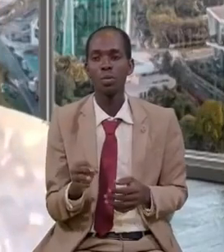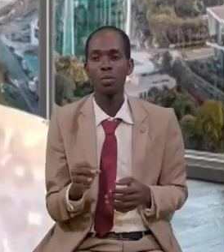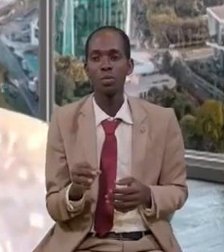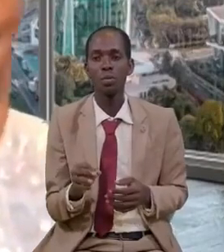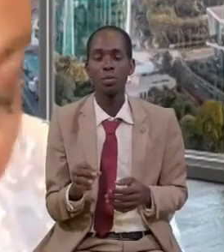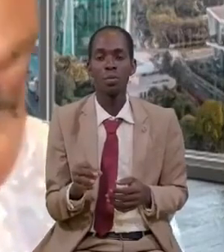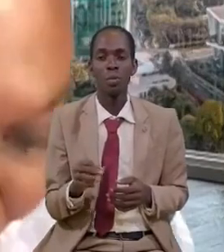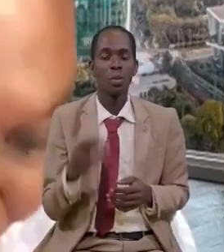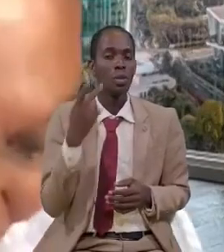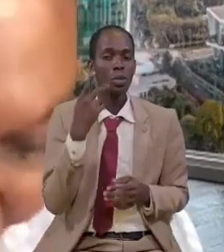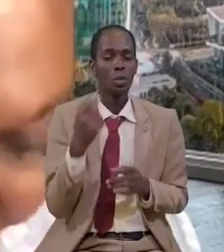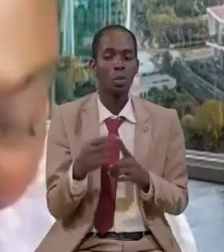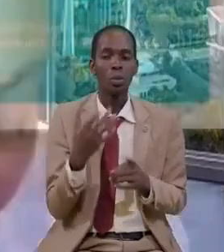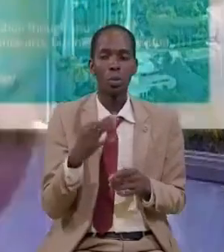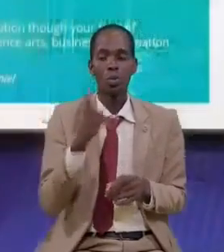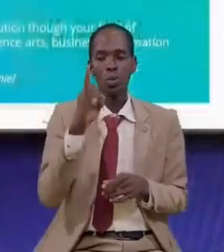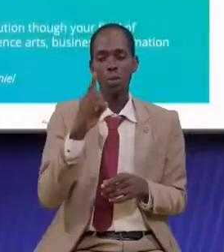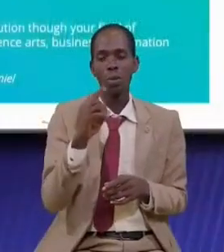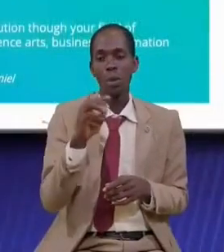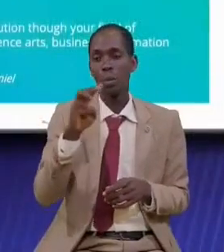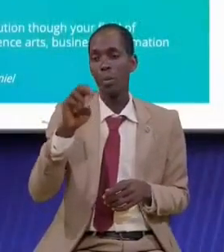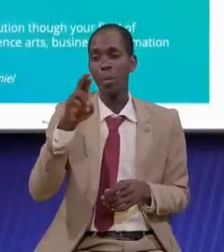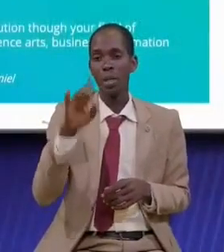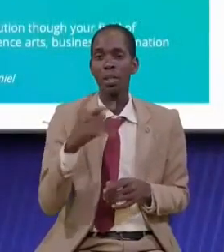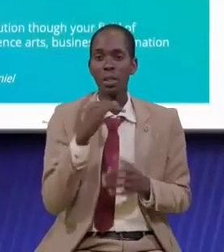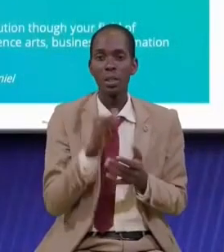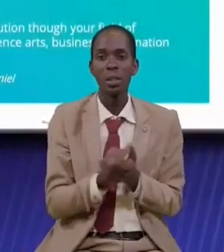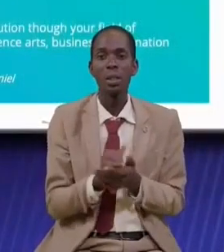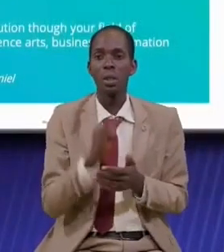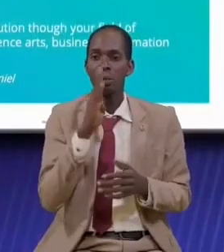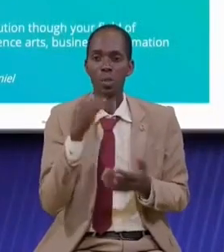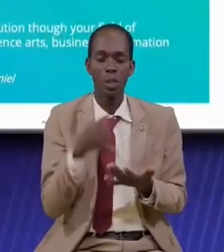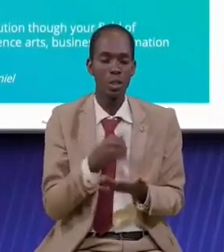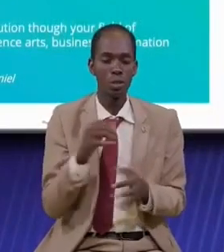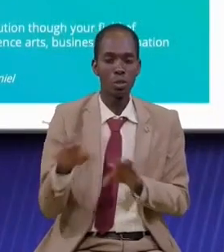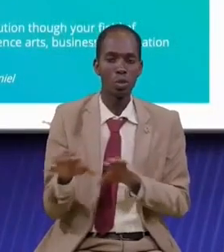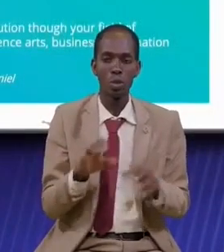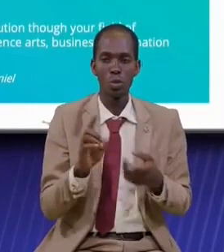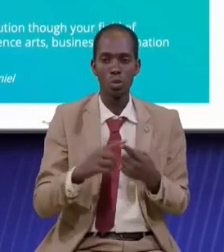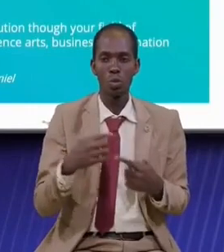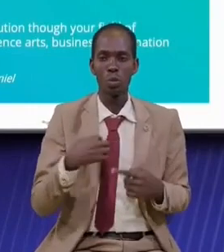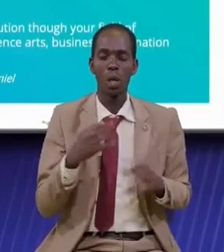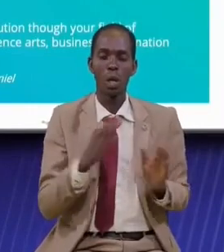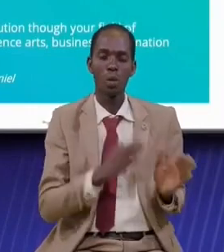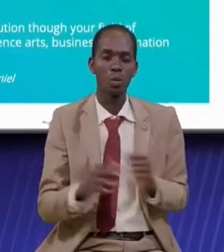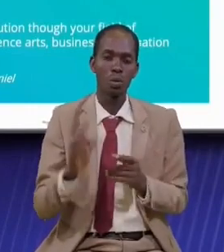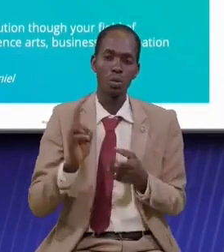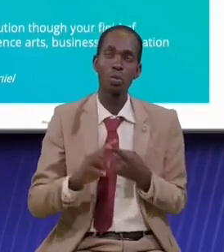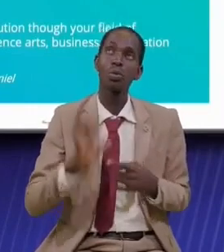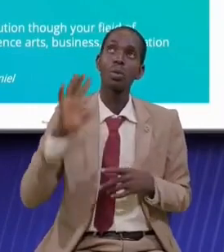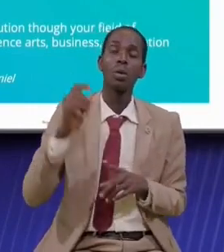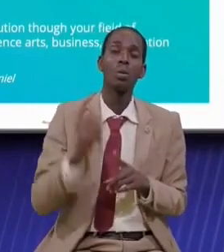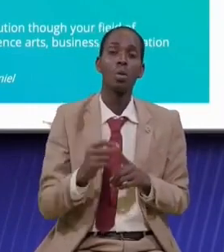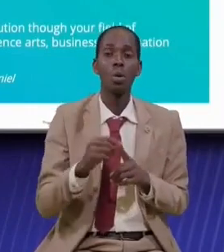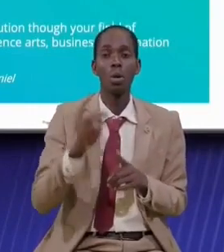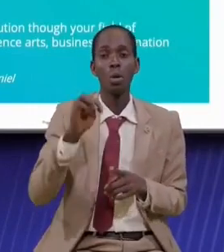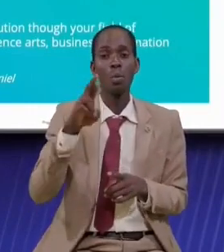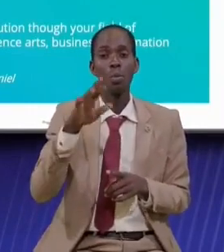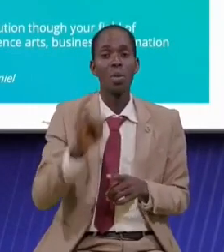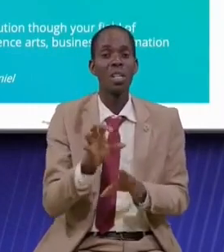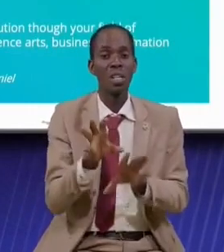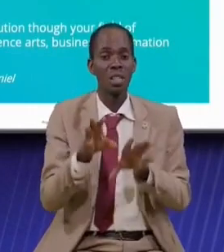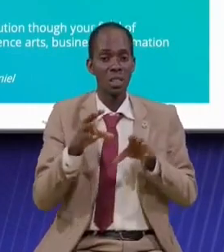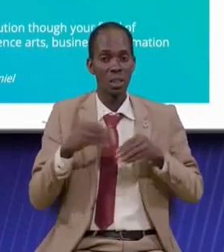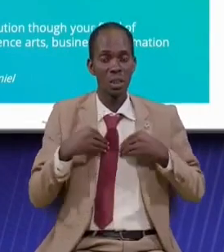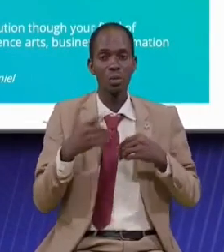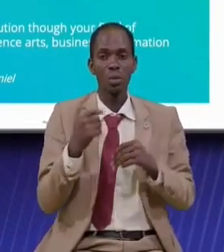it done unto me according to thy word." Mary received even the word of the Lord and she